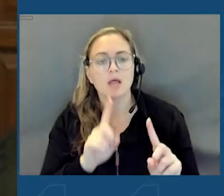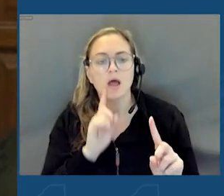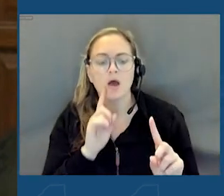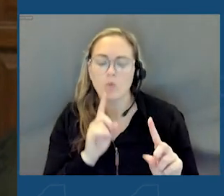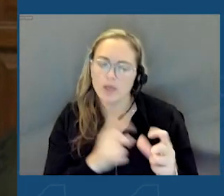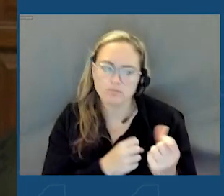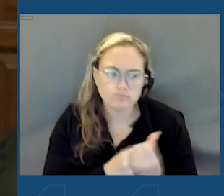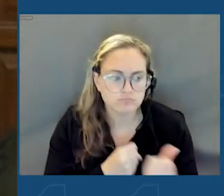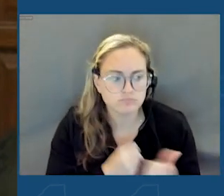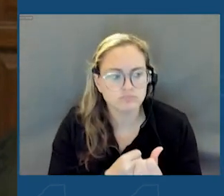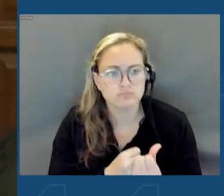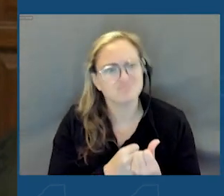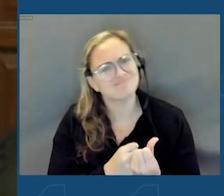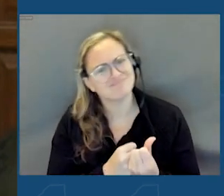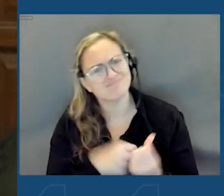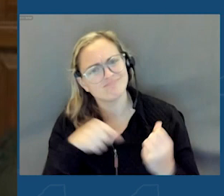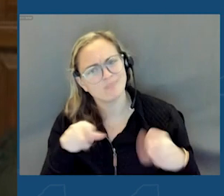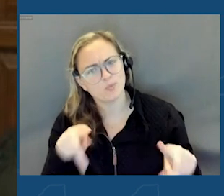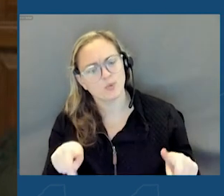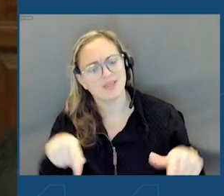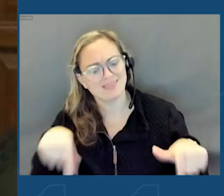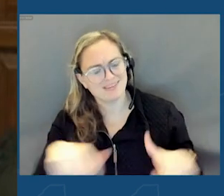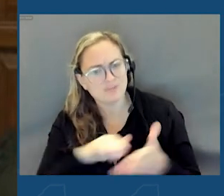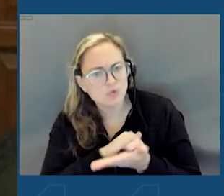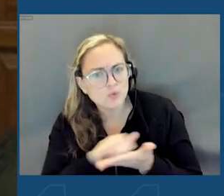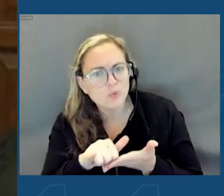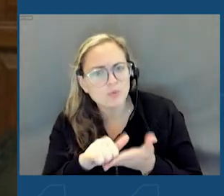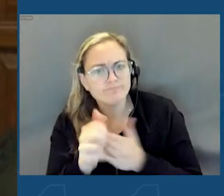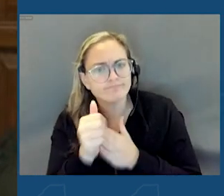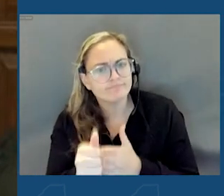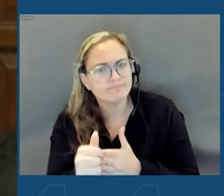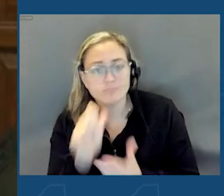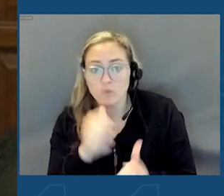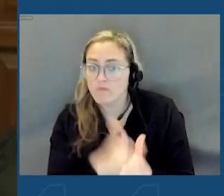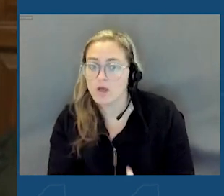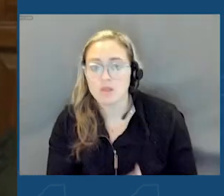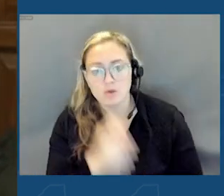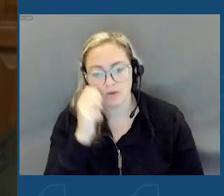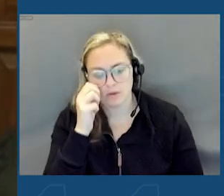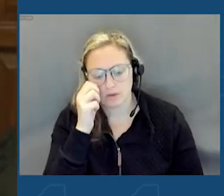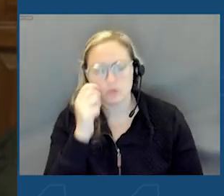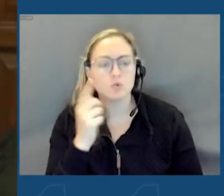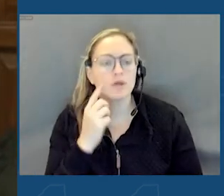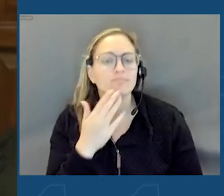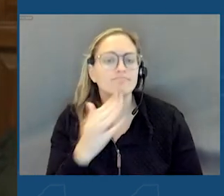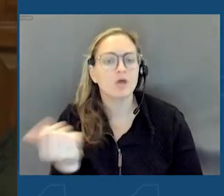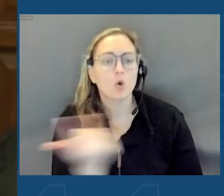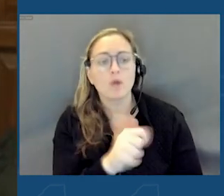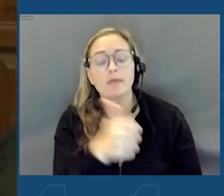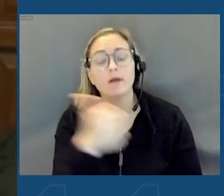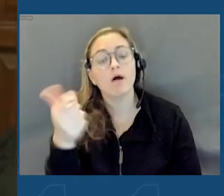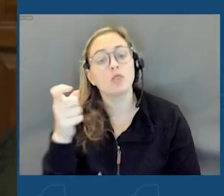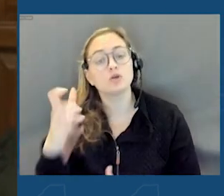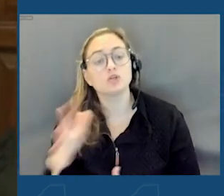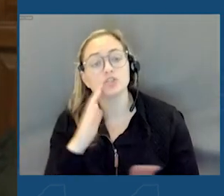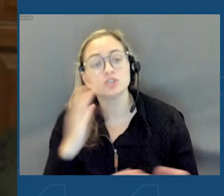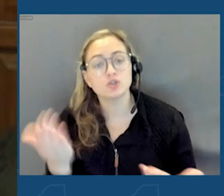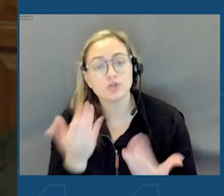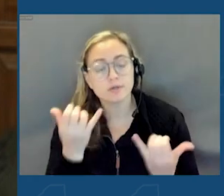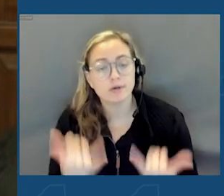this is New York. We lead, we don't follow. So I thank all the other jurists who are here today for what you